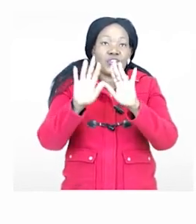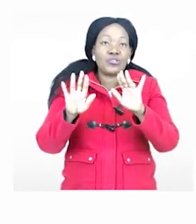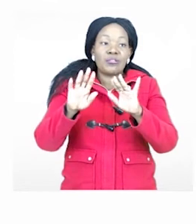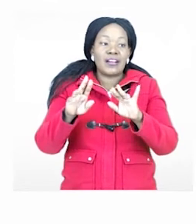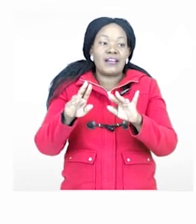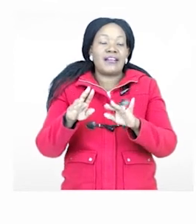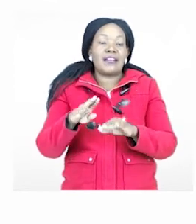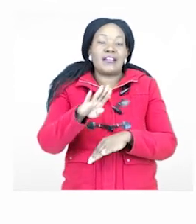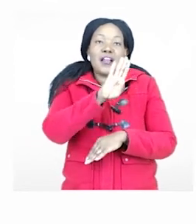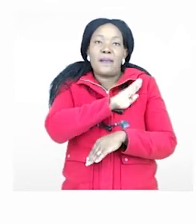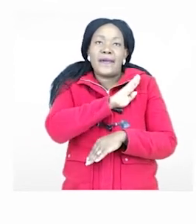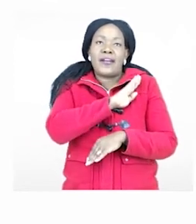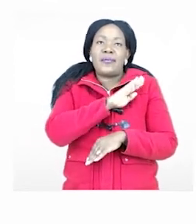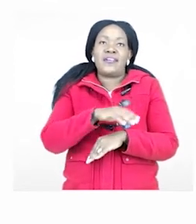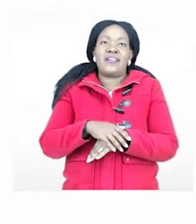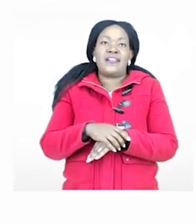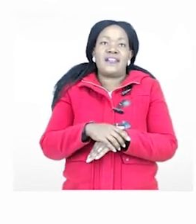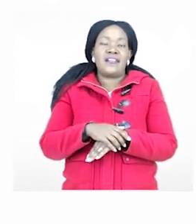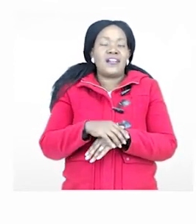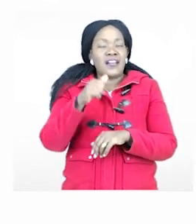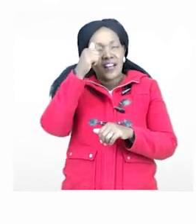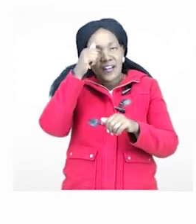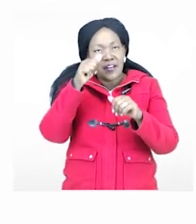your left side and your right side.